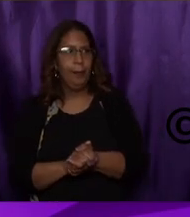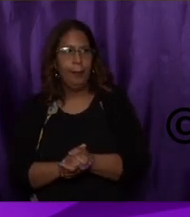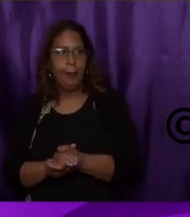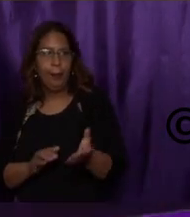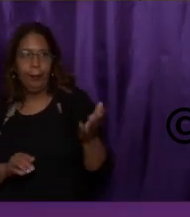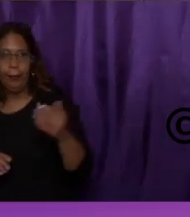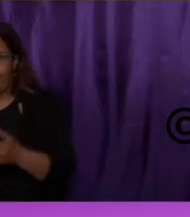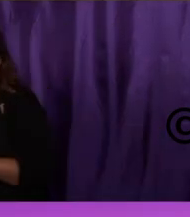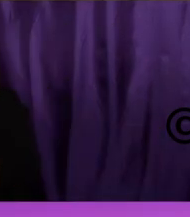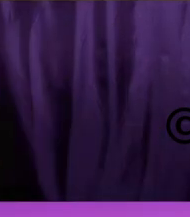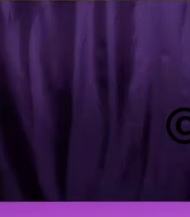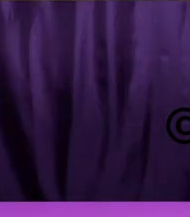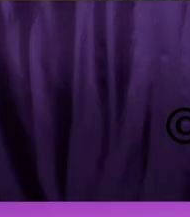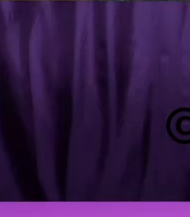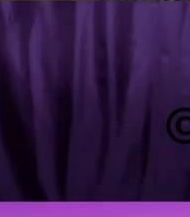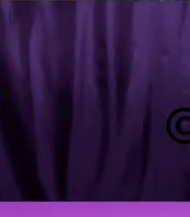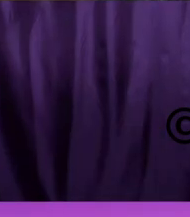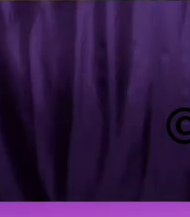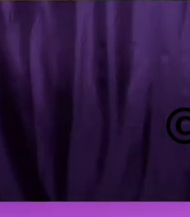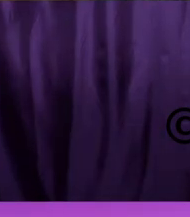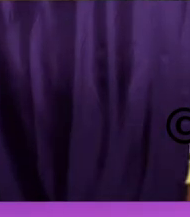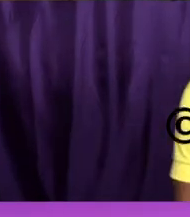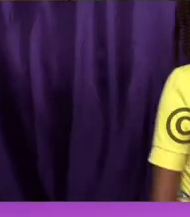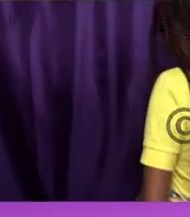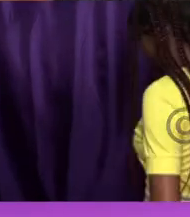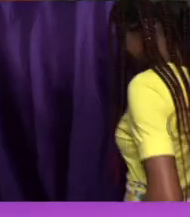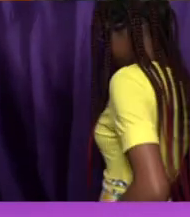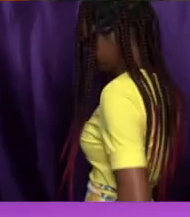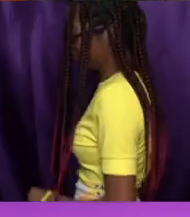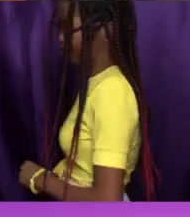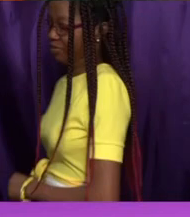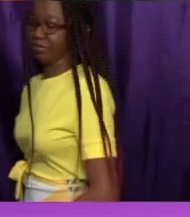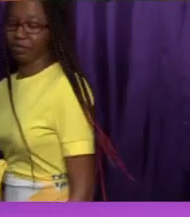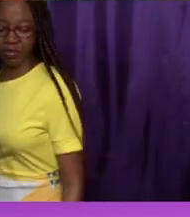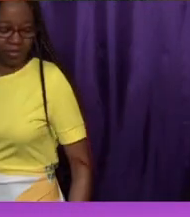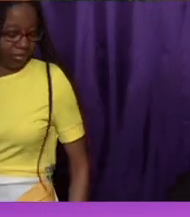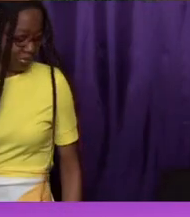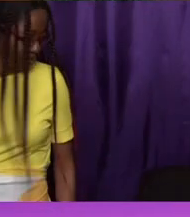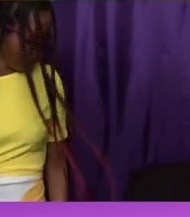Give your excellent God some excellent praise.